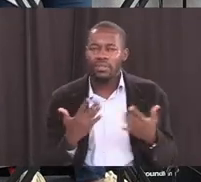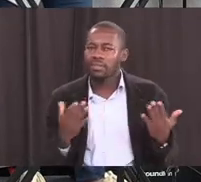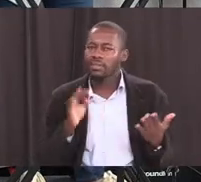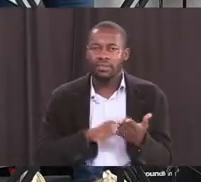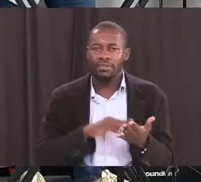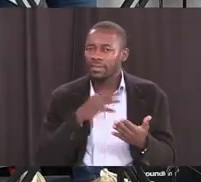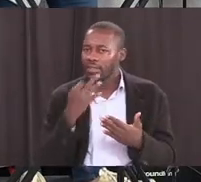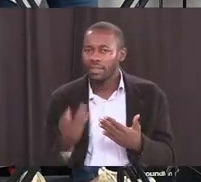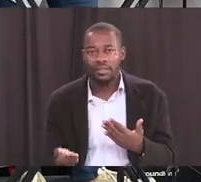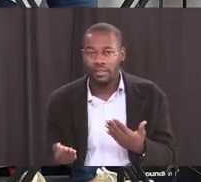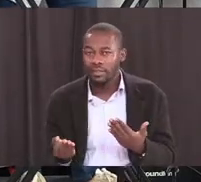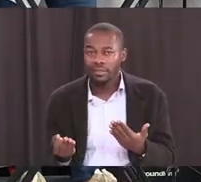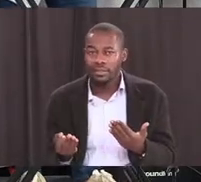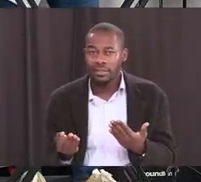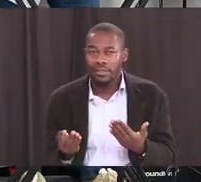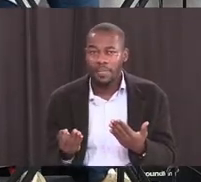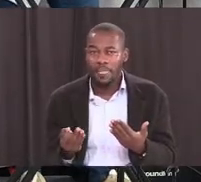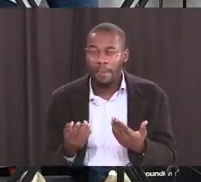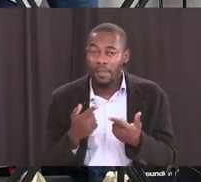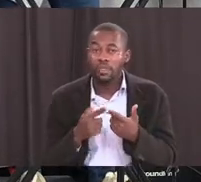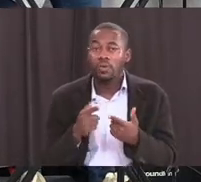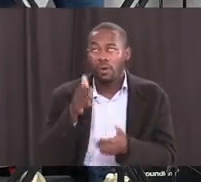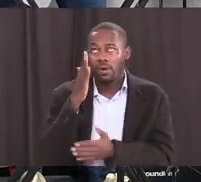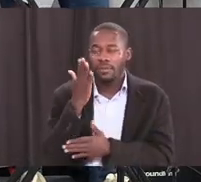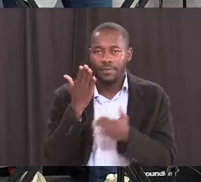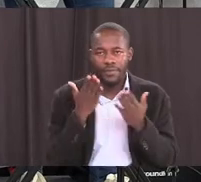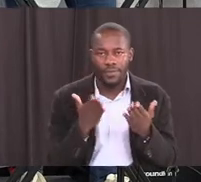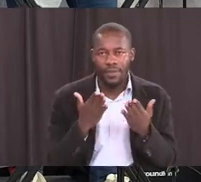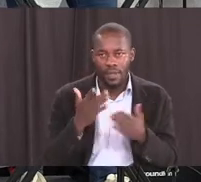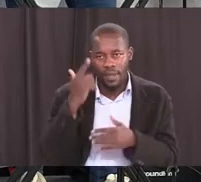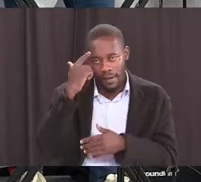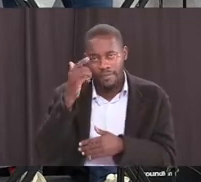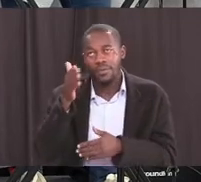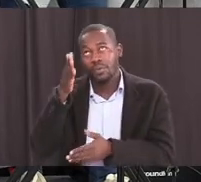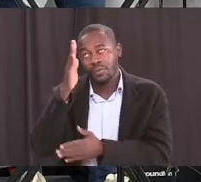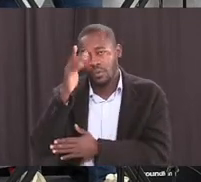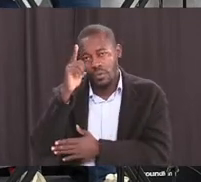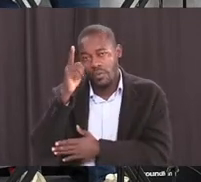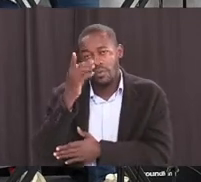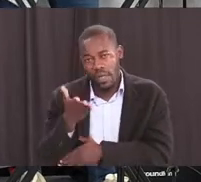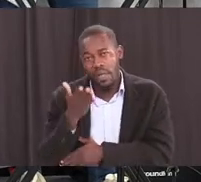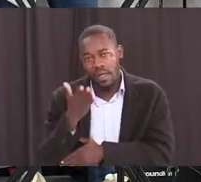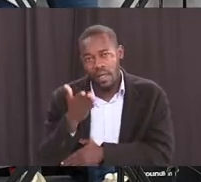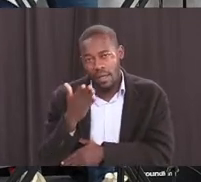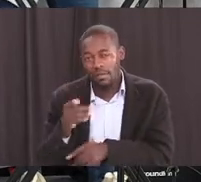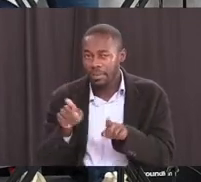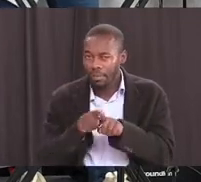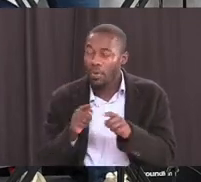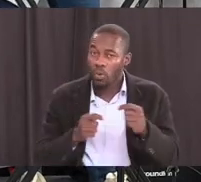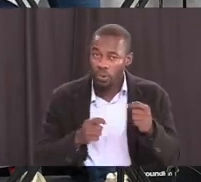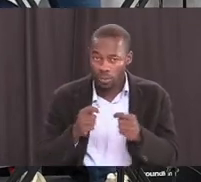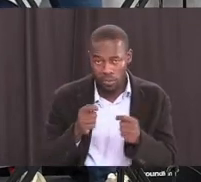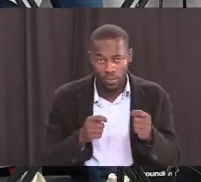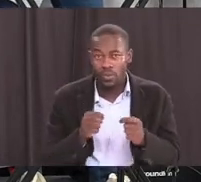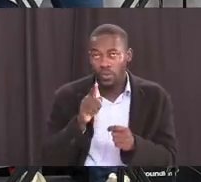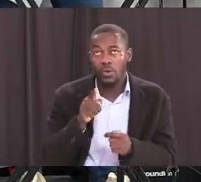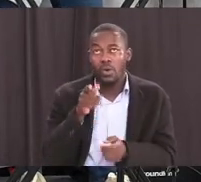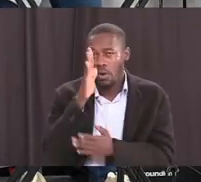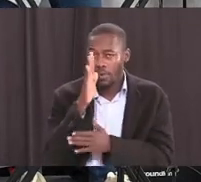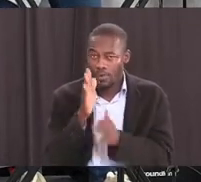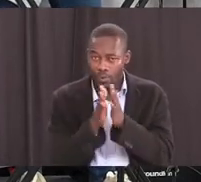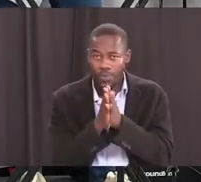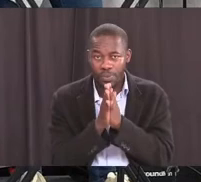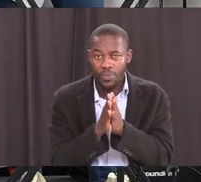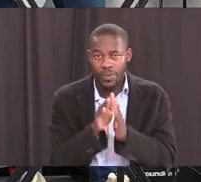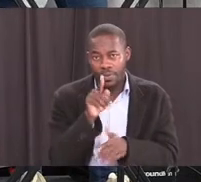leading you to the place where He can use you. He's going to use your testimony. And I know that He is with you today.